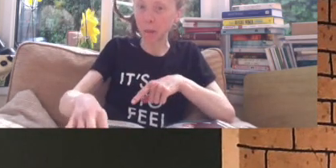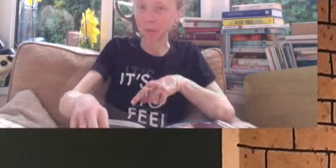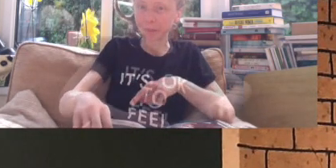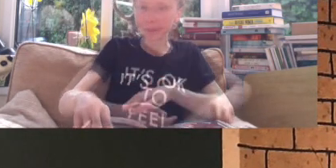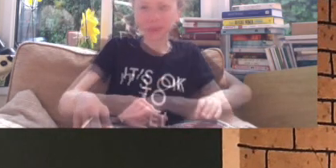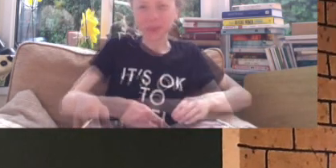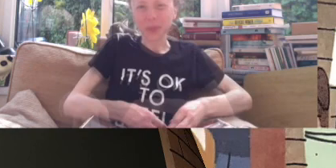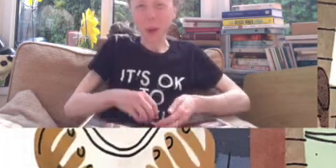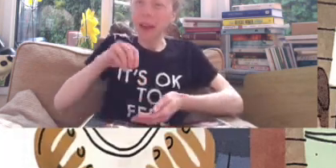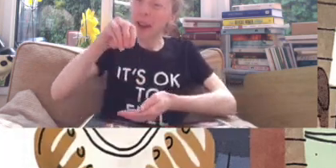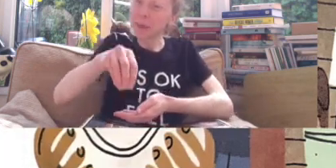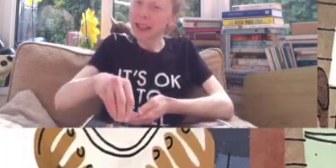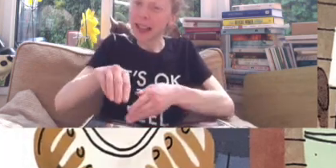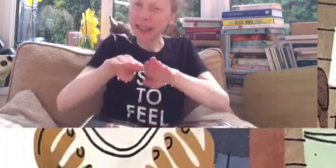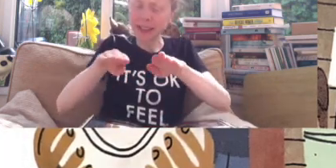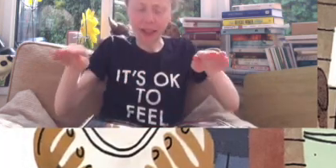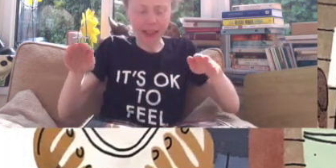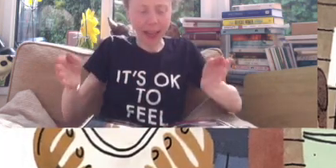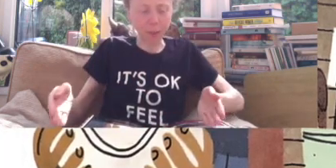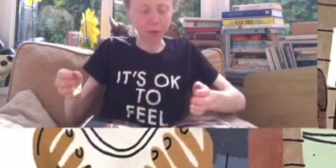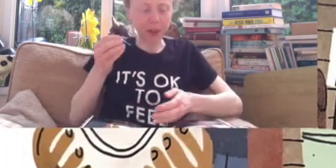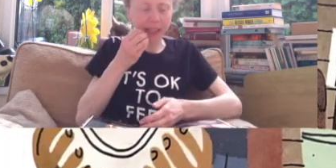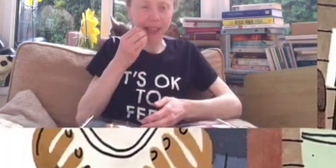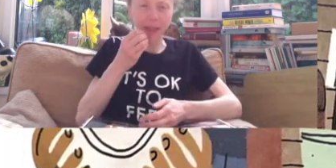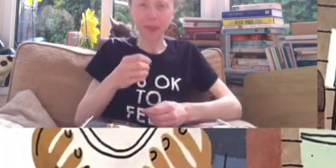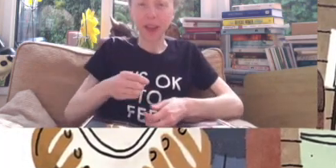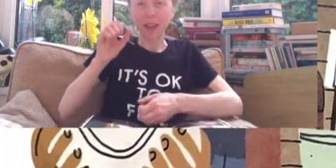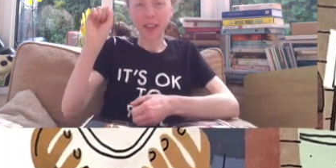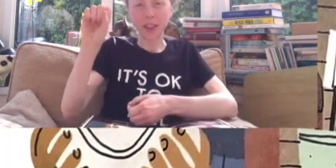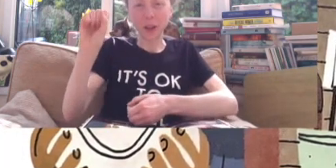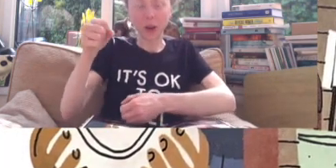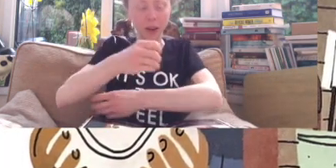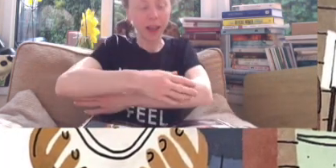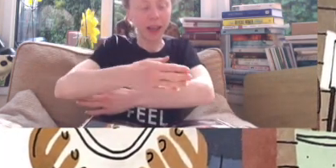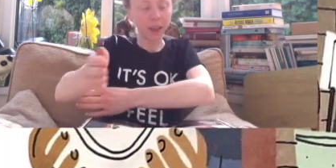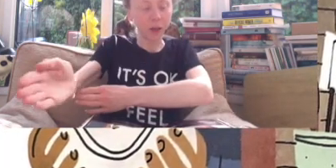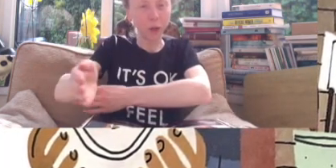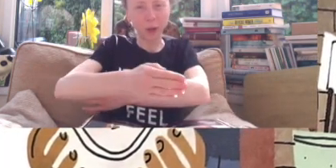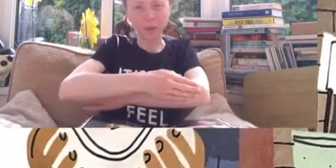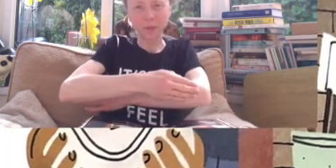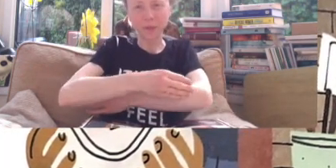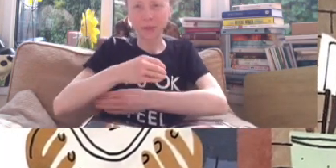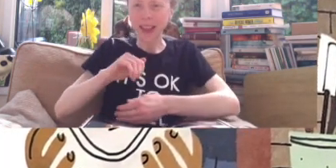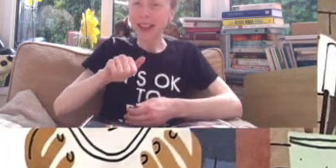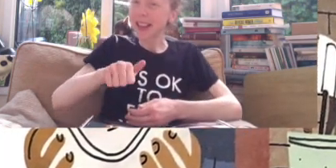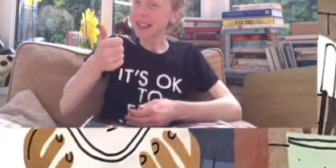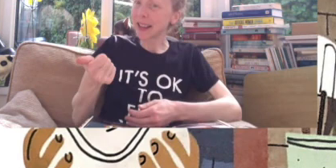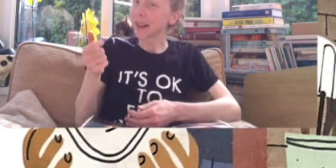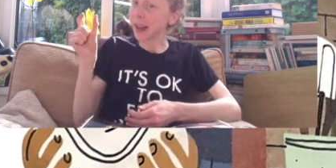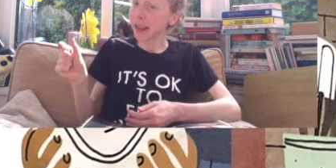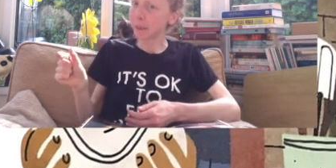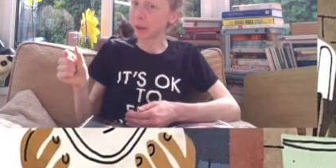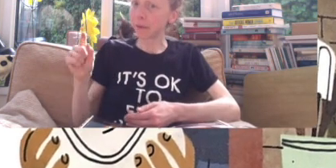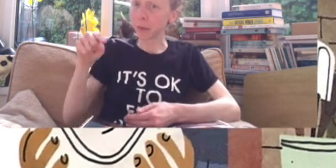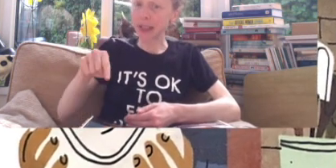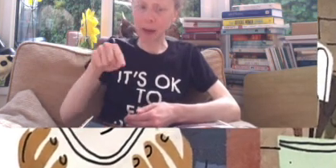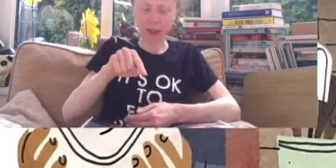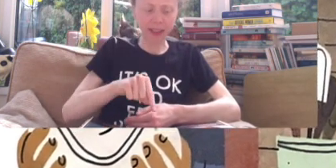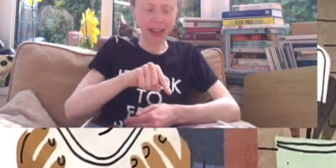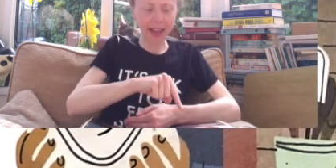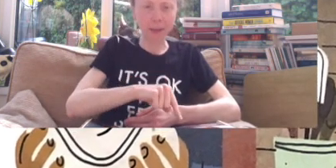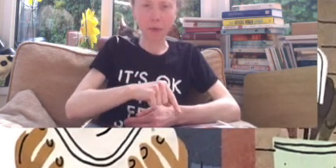too. When I'm setting the table for dinner, there's a knock at the door. It's our neighbour